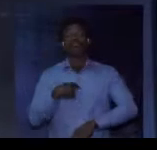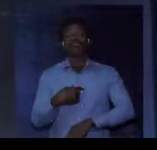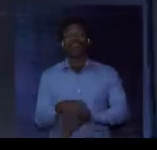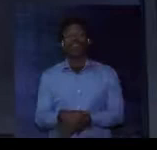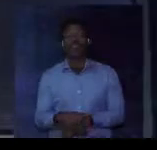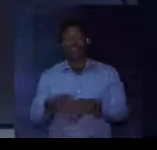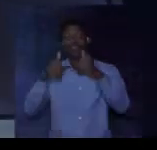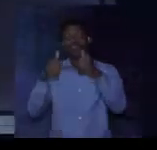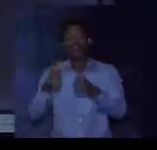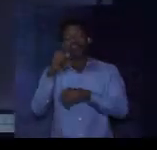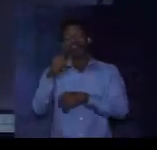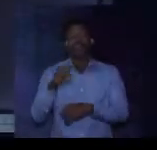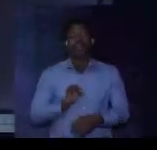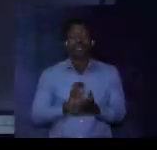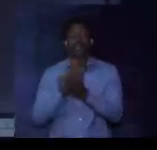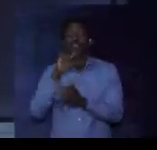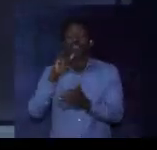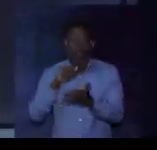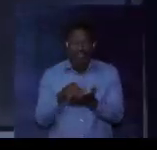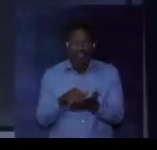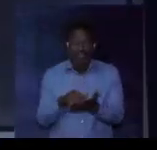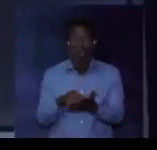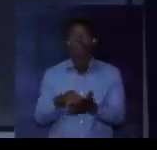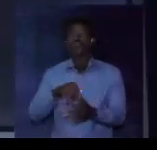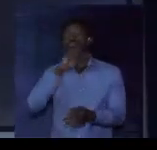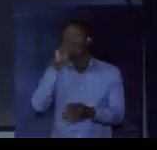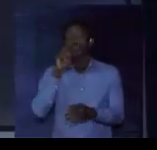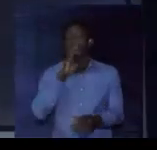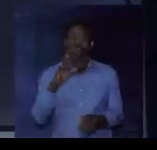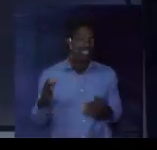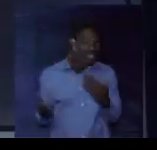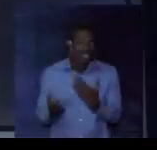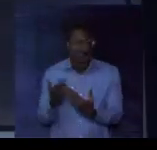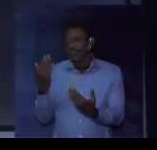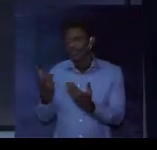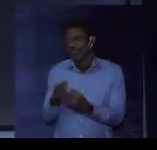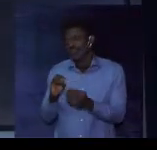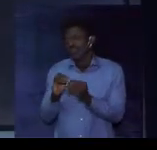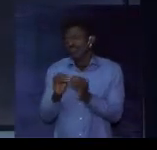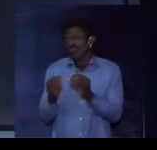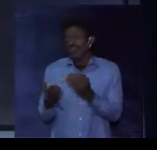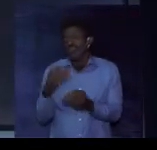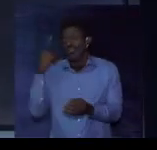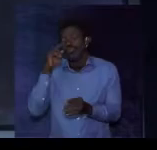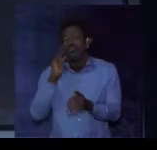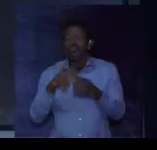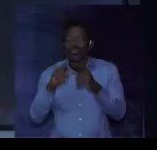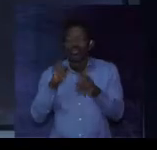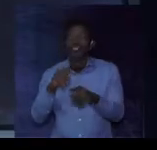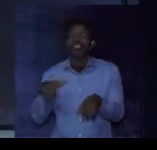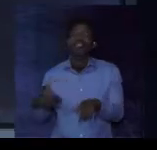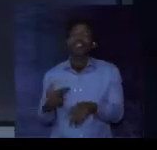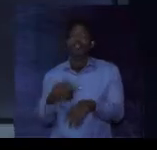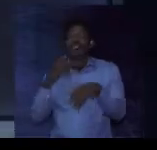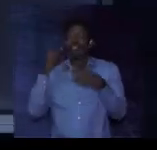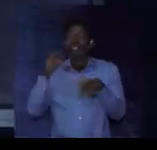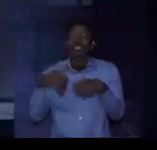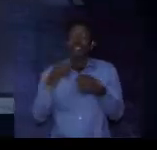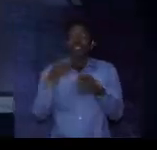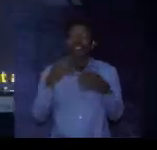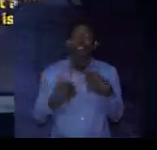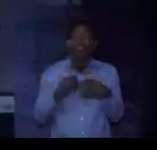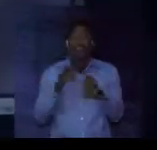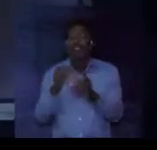Eyes on me. Good job, you. I believe these questions are too cheap for you to answer. So let's see